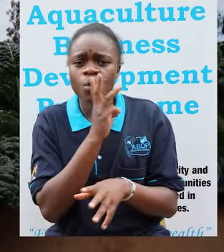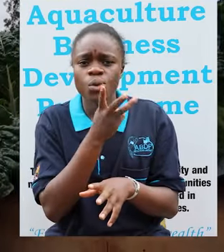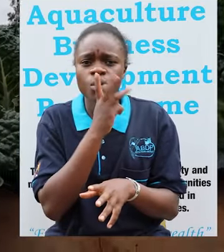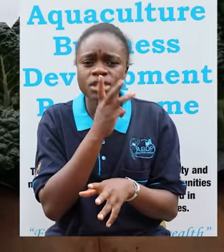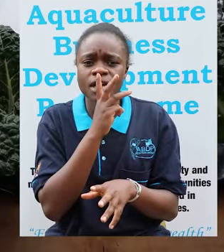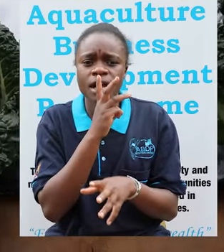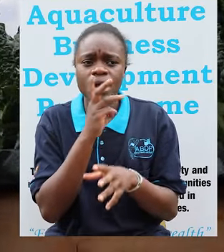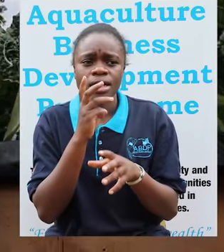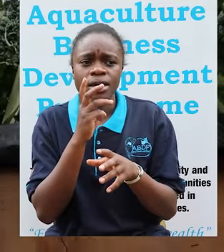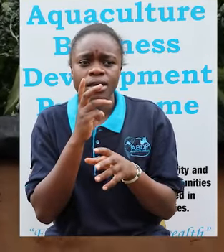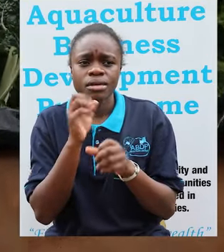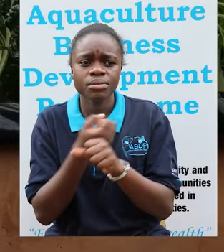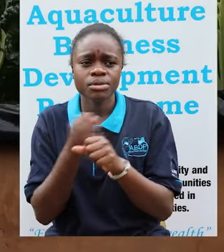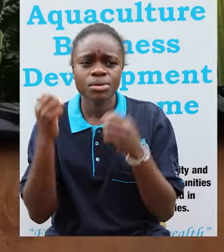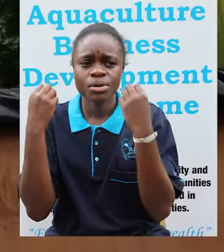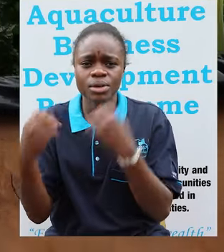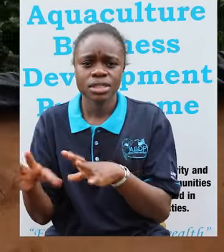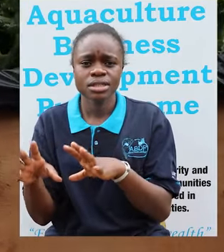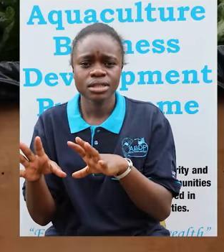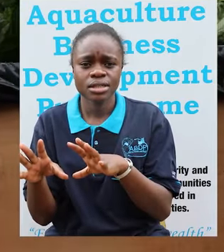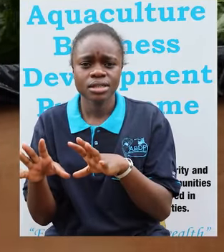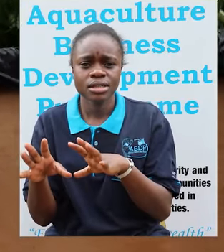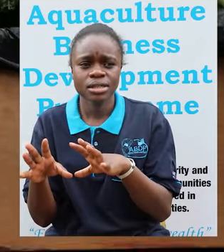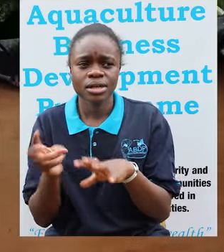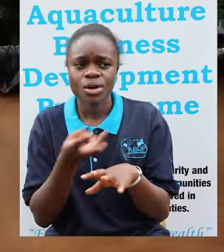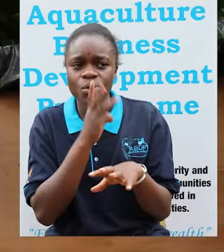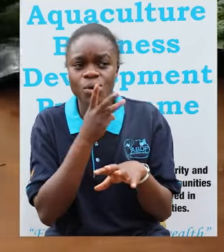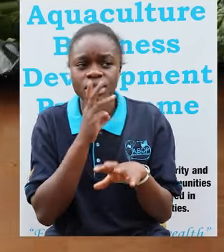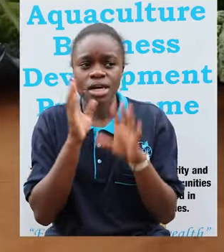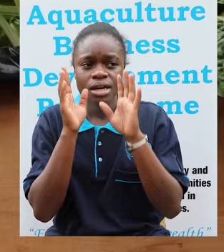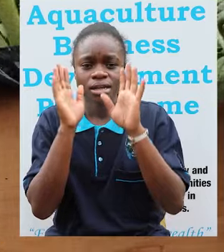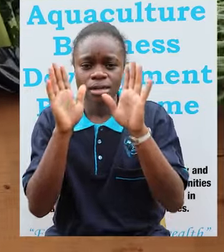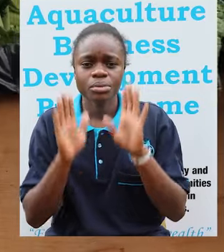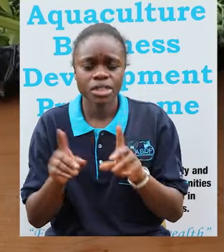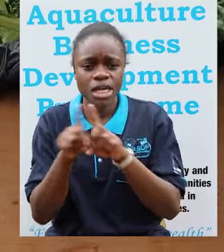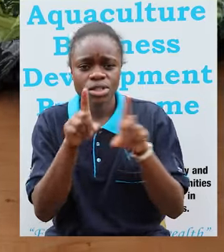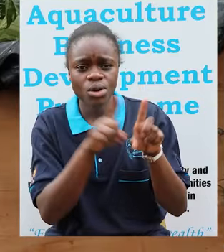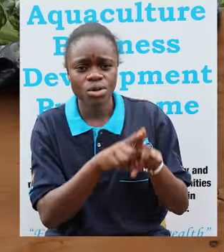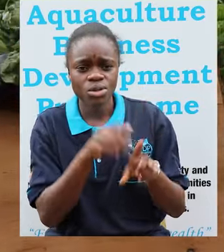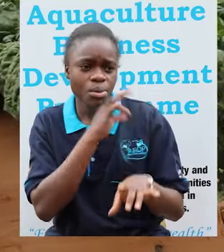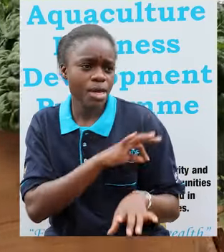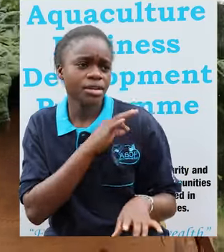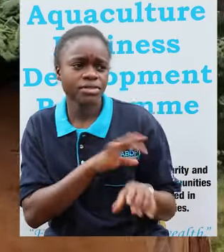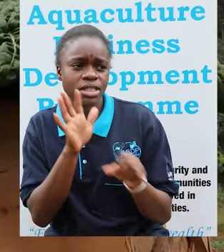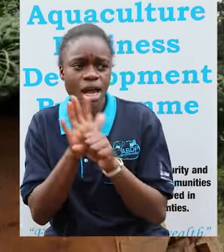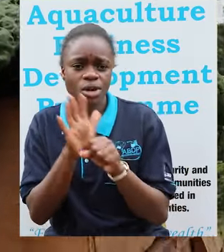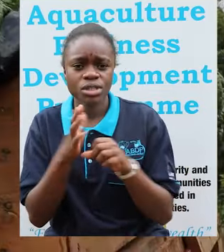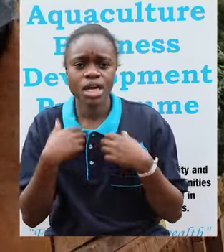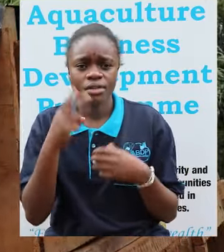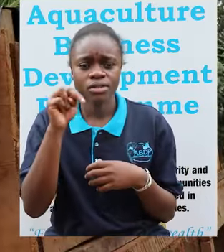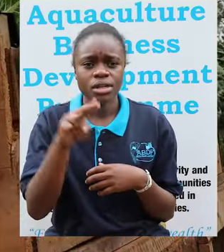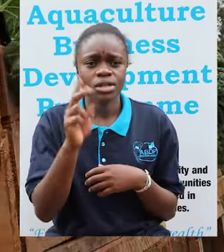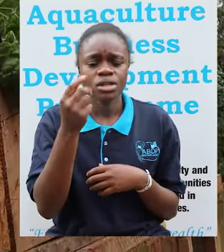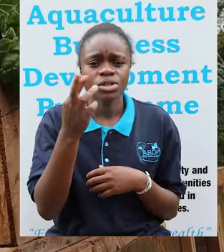water does not go to waste. Secondly, the water has nutrients. So the plants will